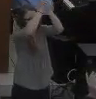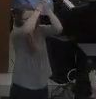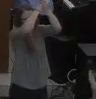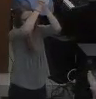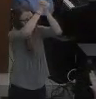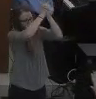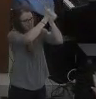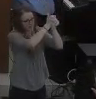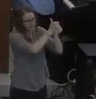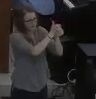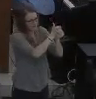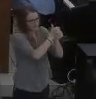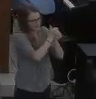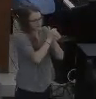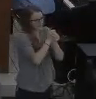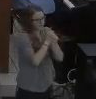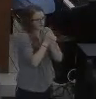forever.